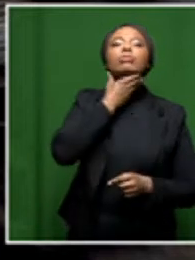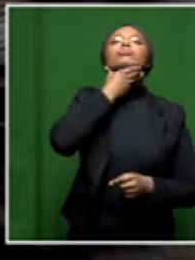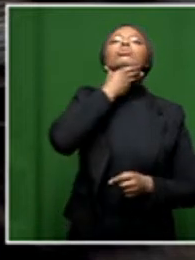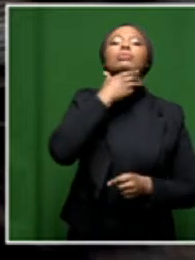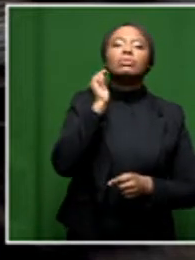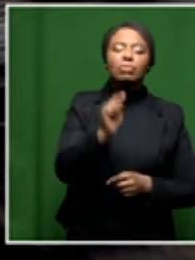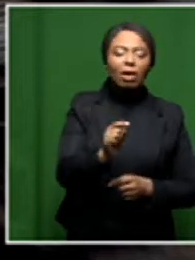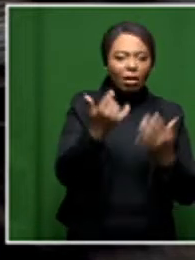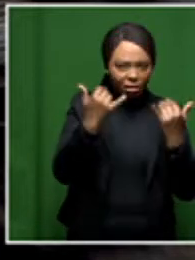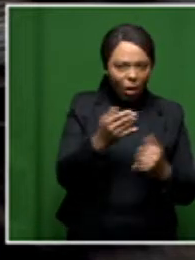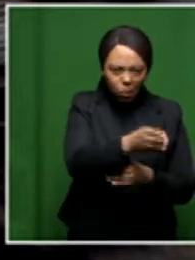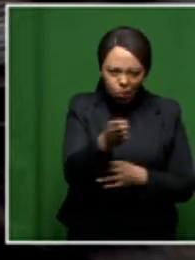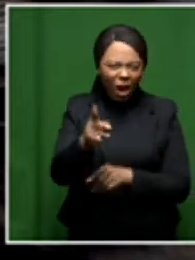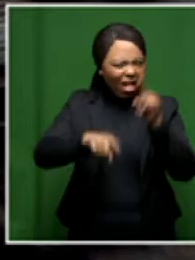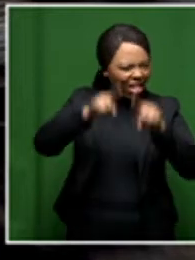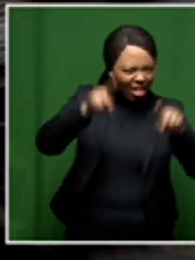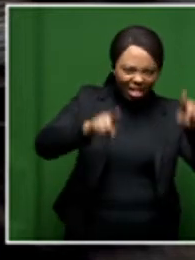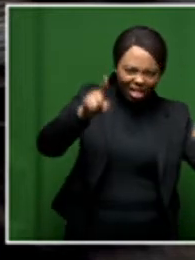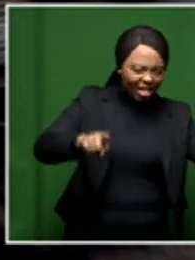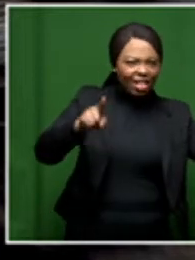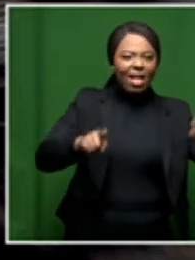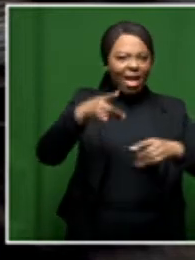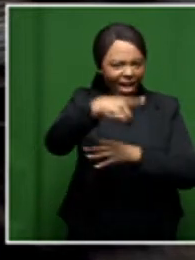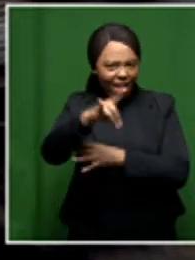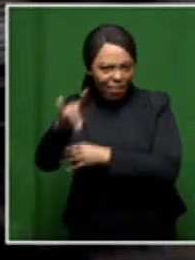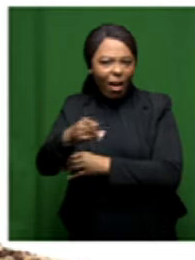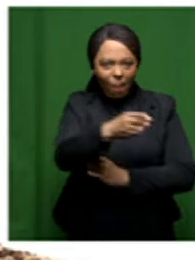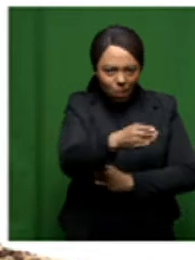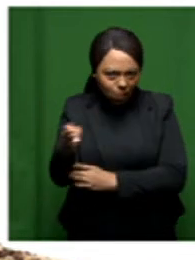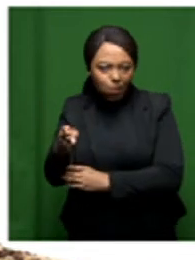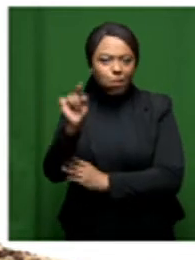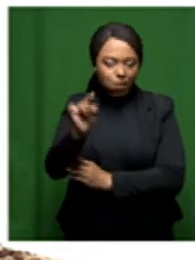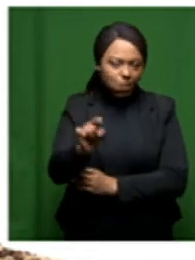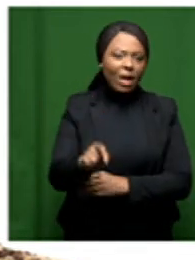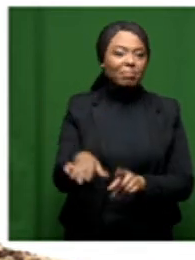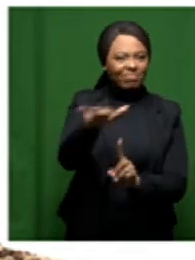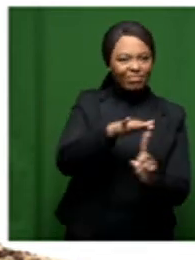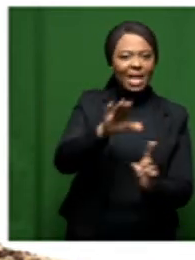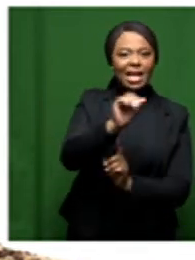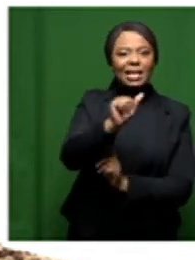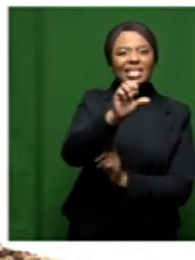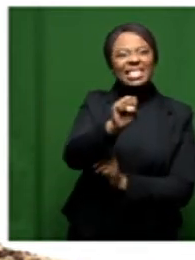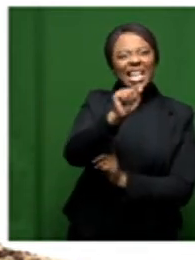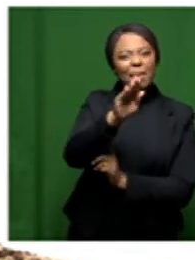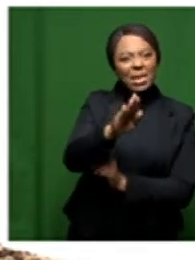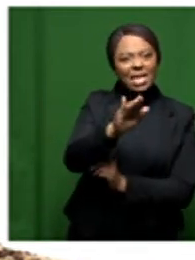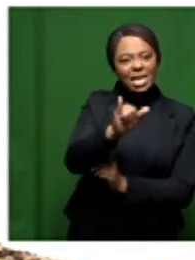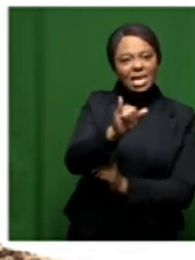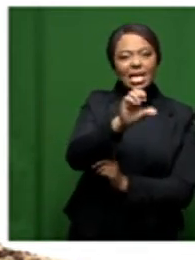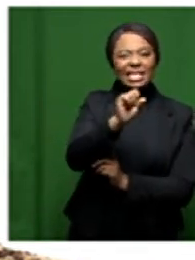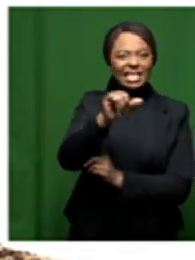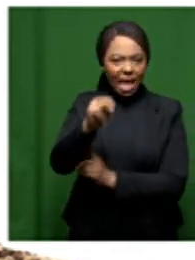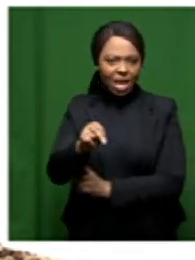a great deal of time in the Greater Kruger. So from the SABC, Klasiri, Guernsey, all of that sort of